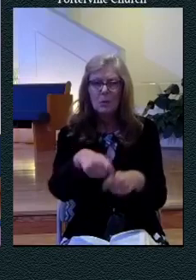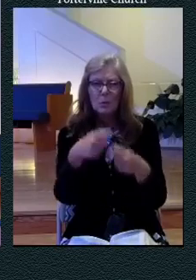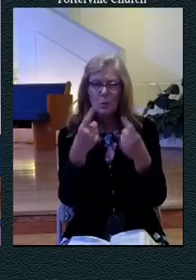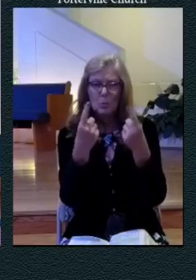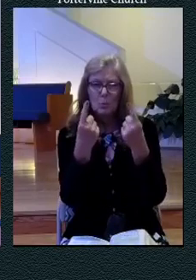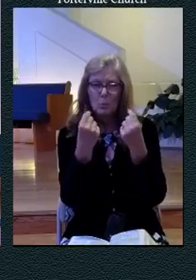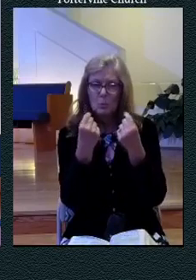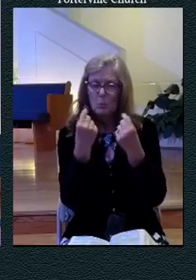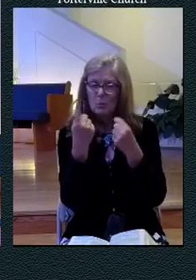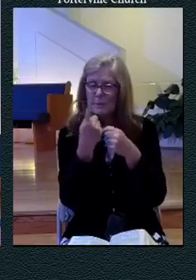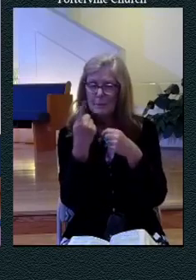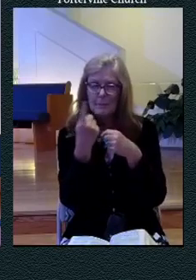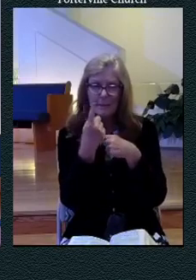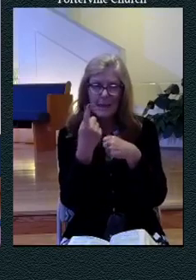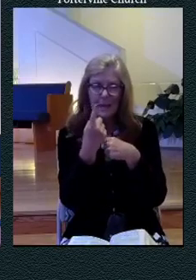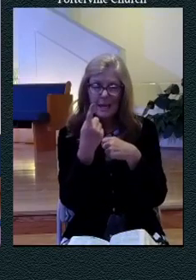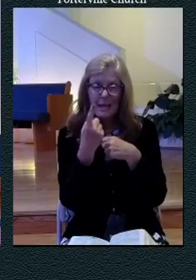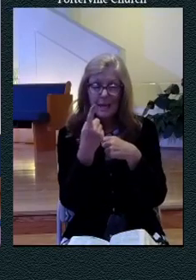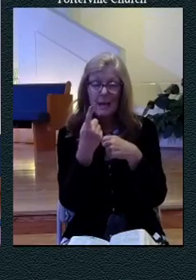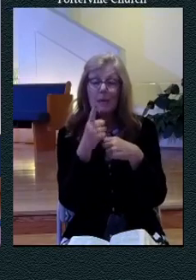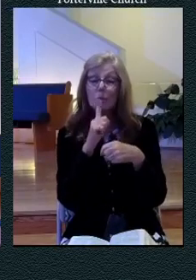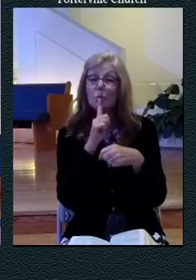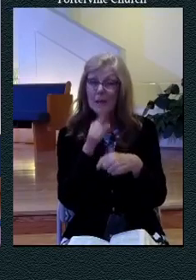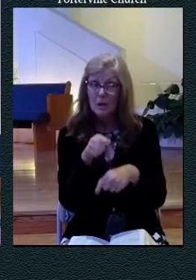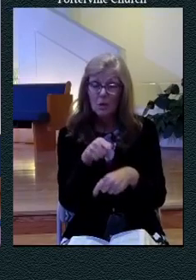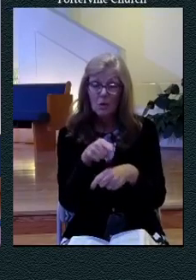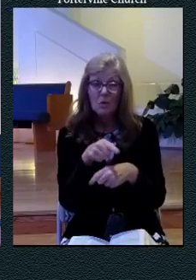real as the problem itself.